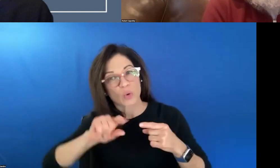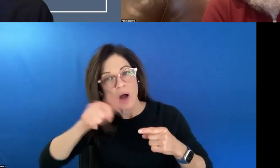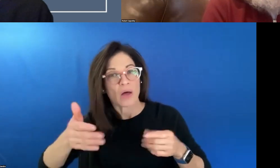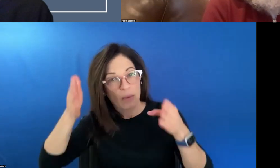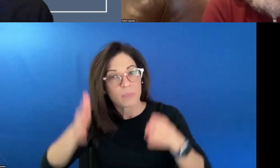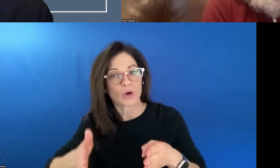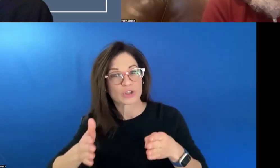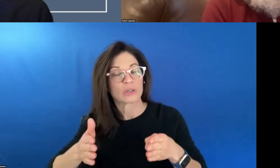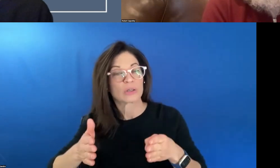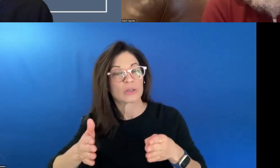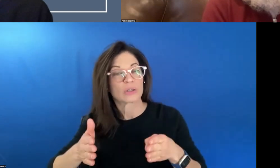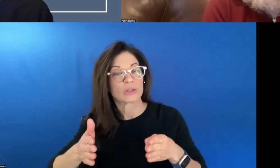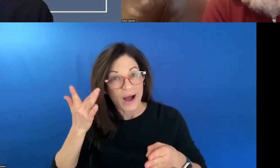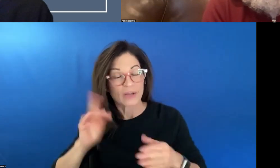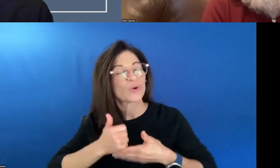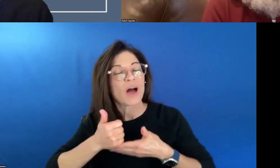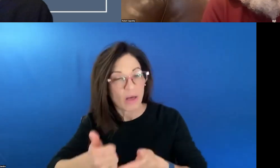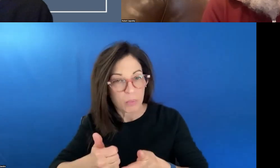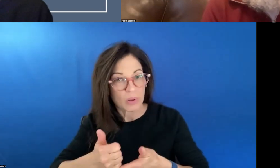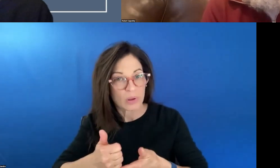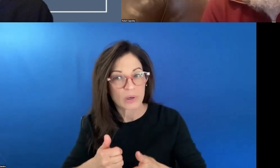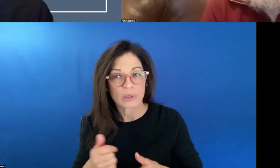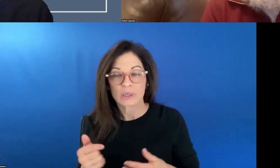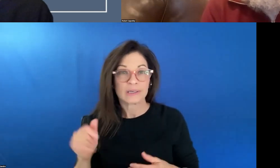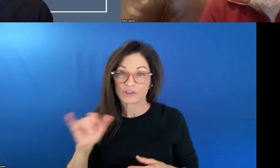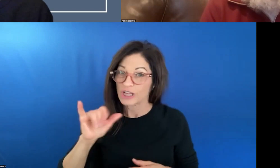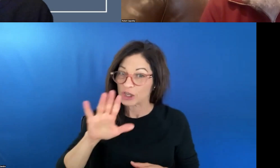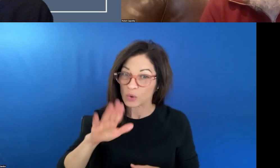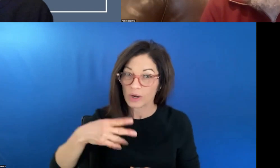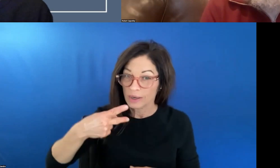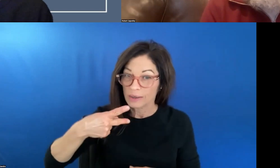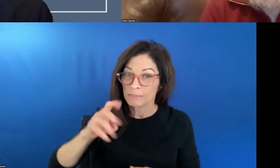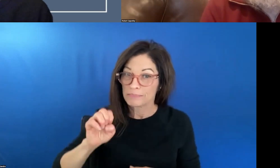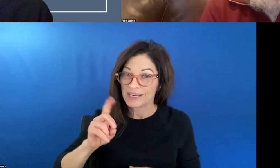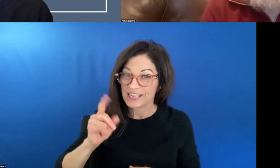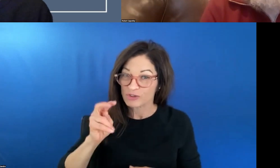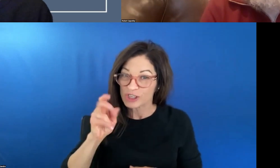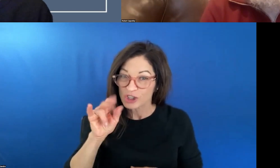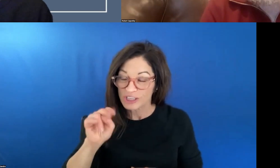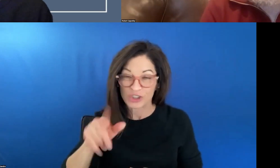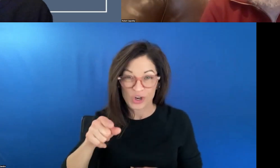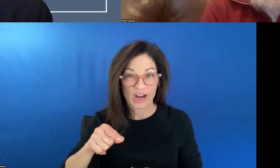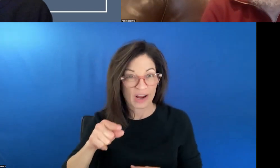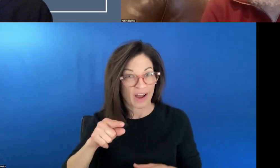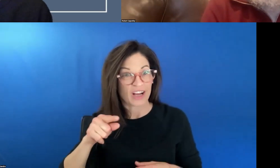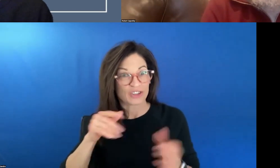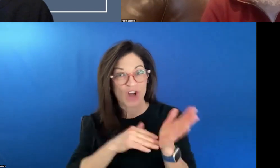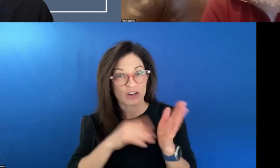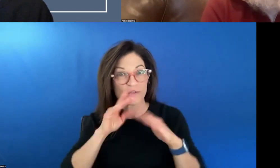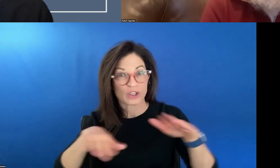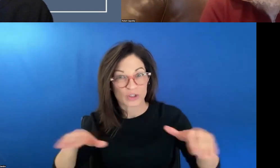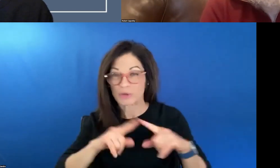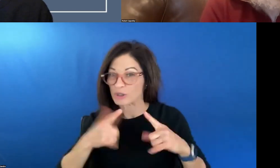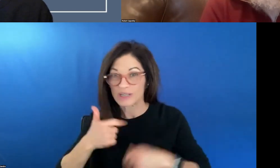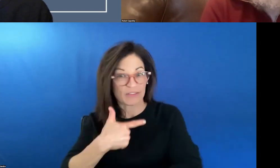to help them. And like you're a pediatrician and you got to vaccinate a child and you've got to harden in those